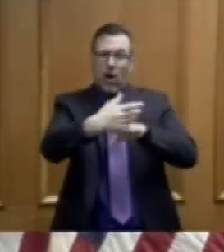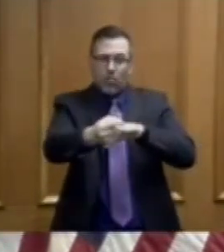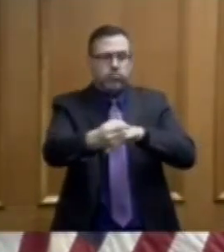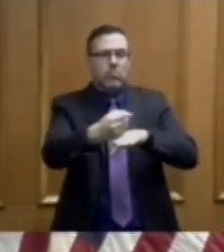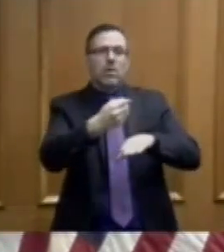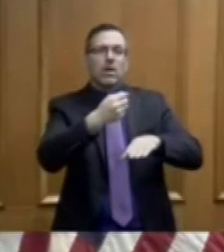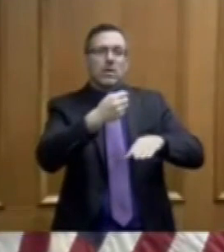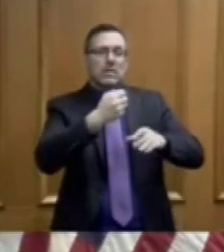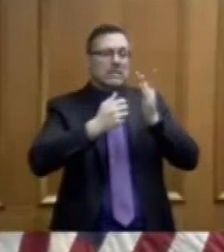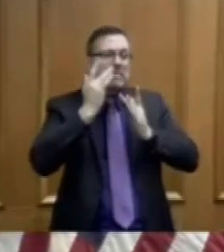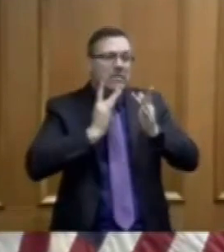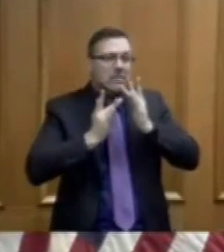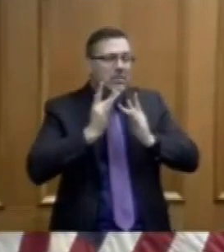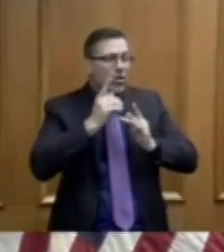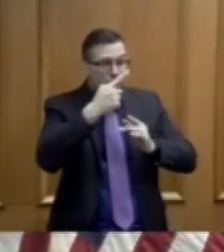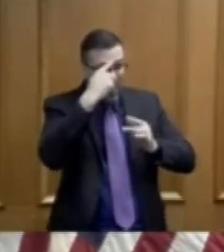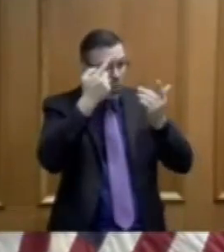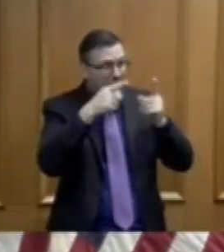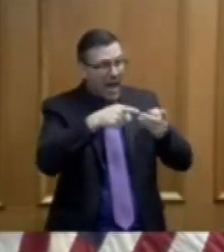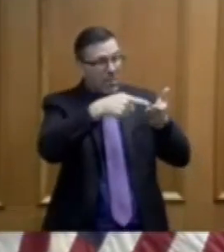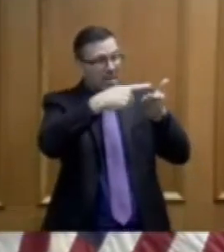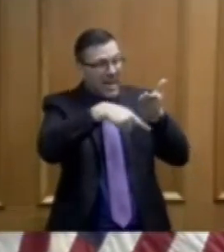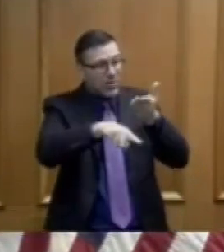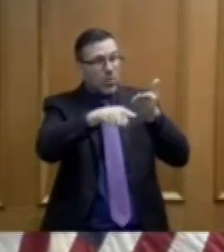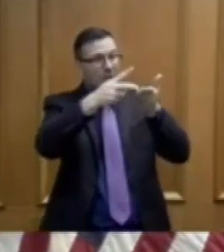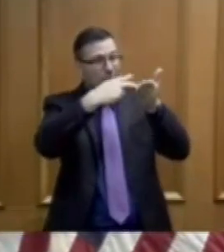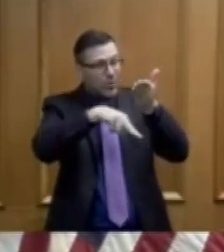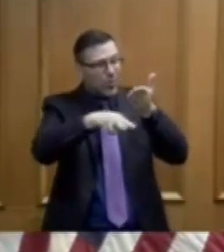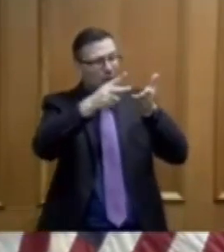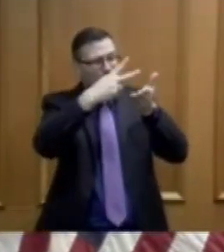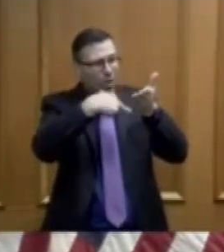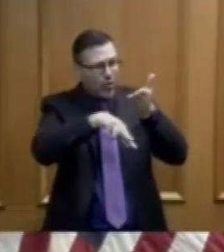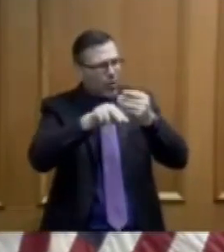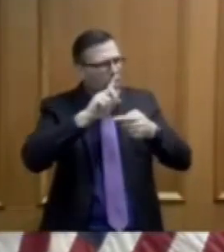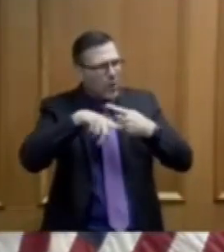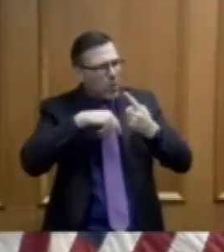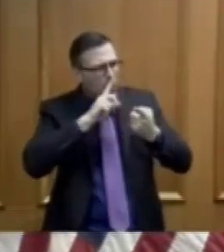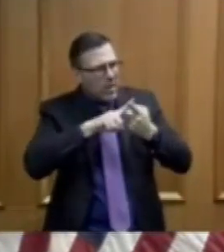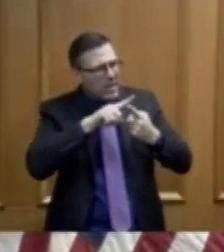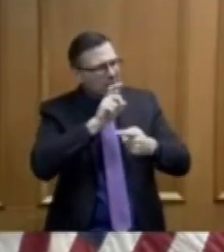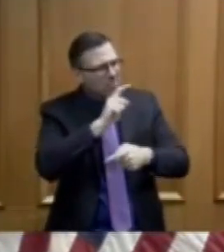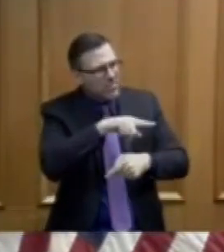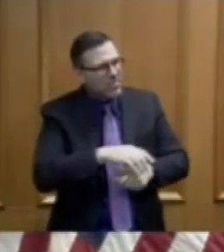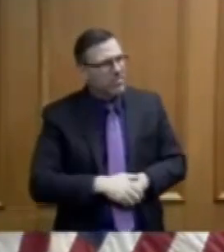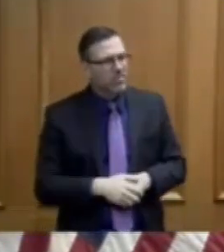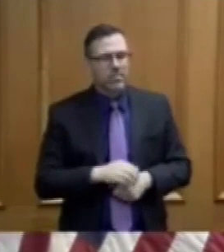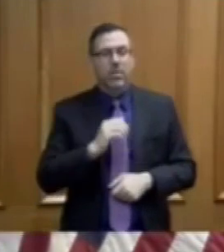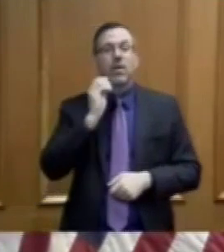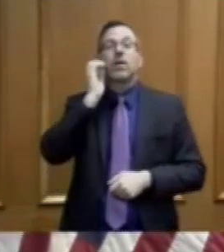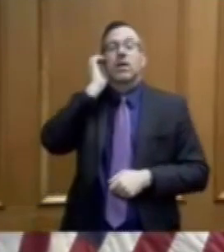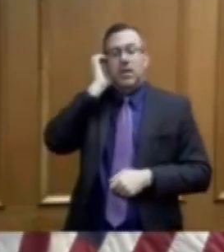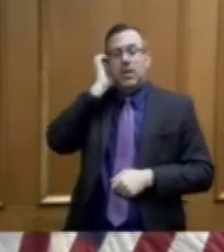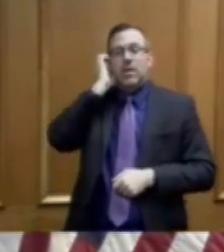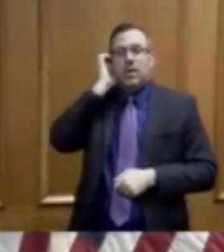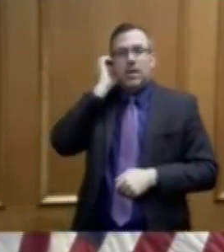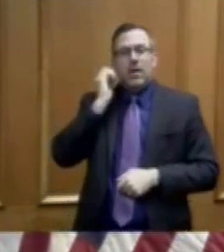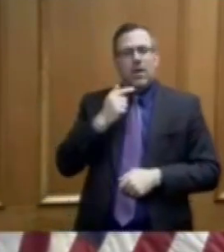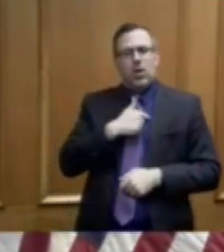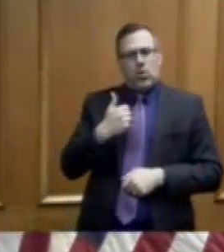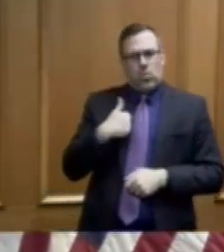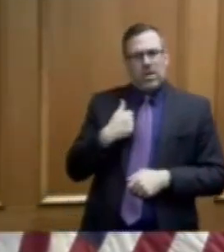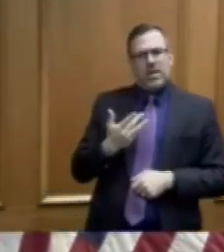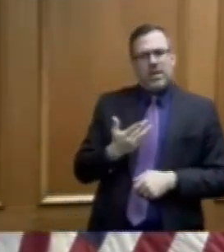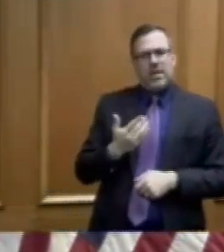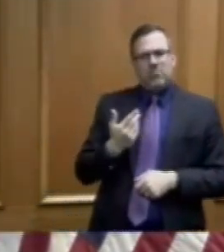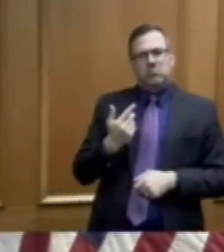idea are we talking in a week? Are we talking 3 weeks? Well, what we believe is that currently